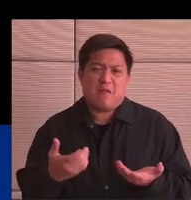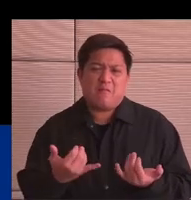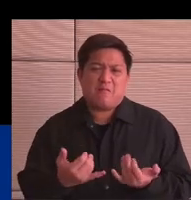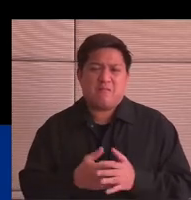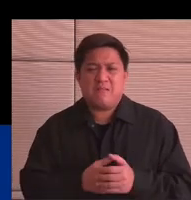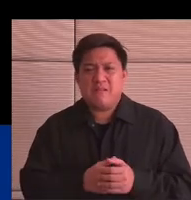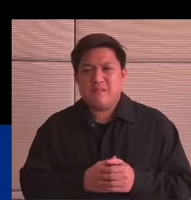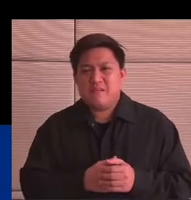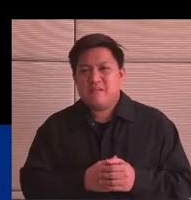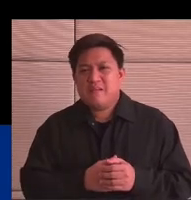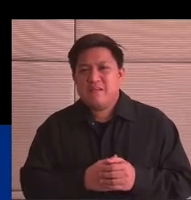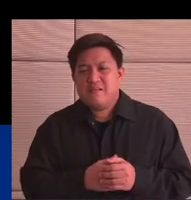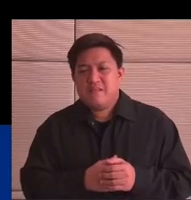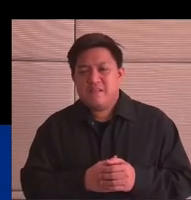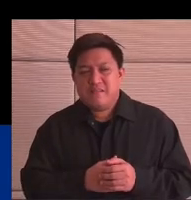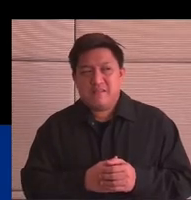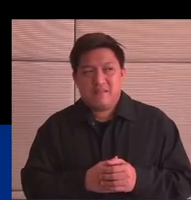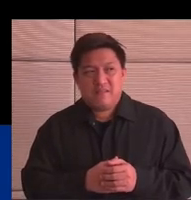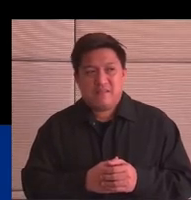easing up.